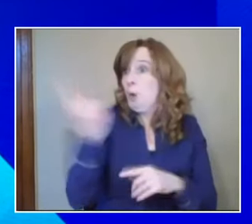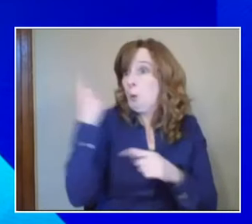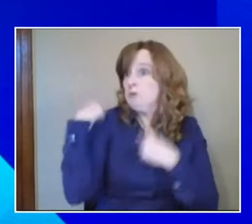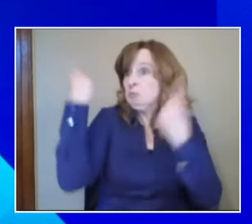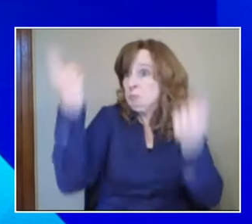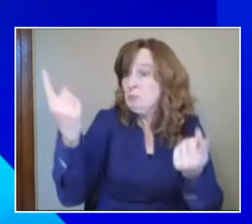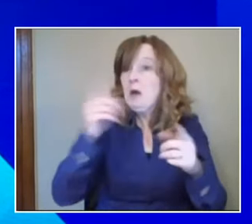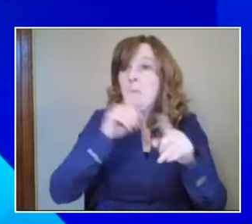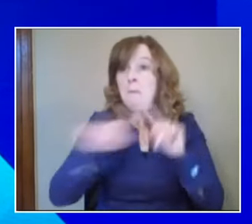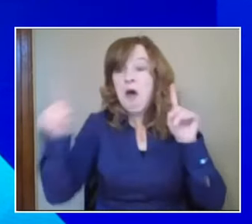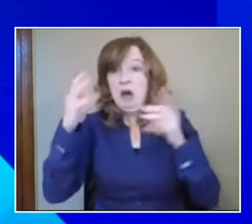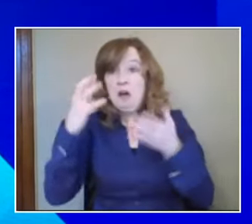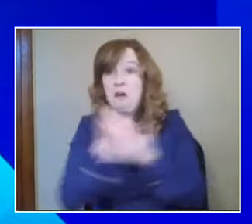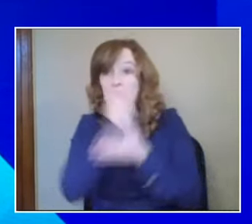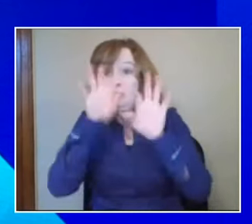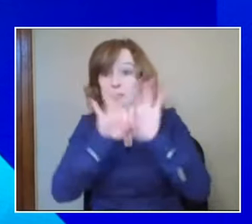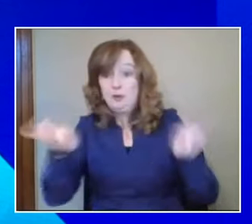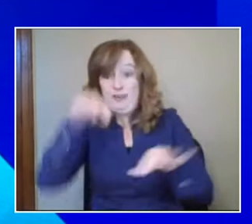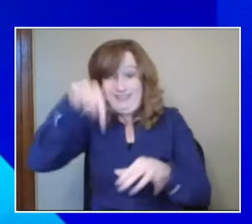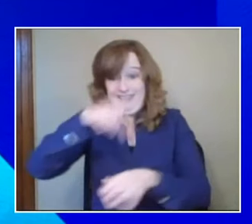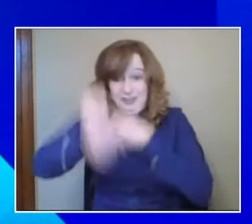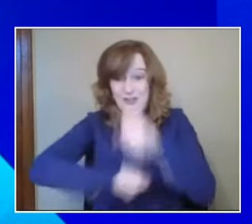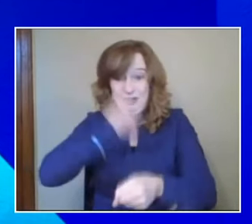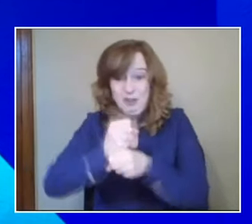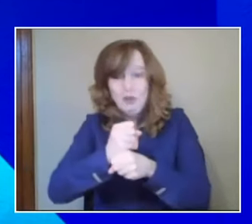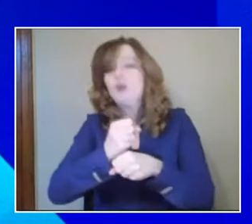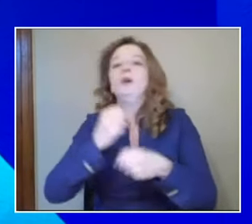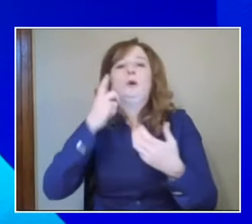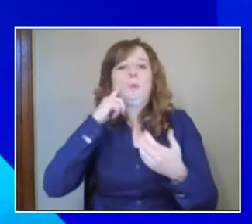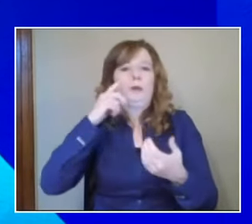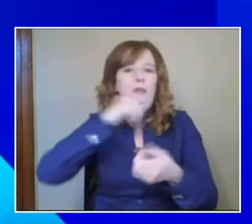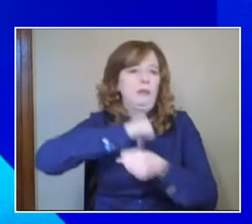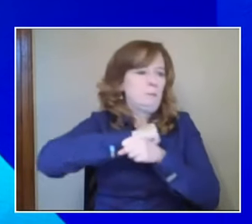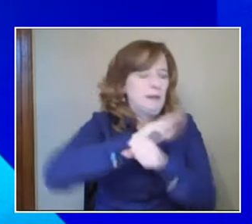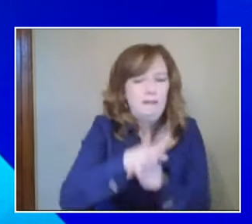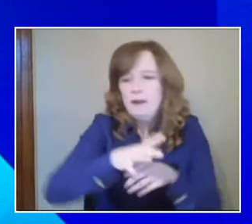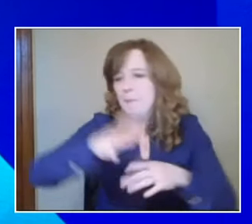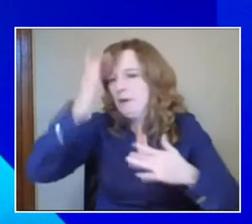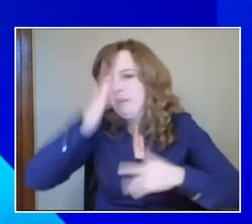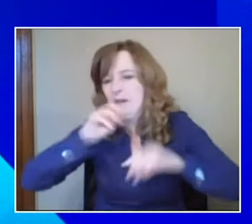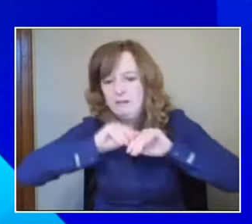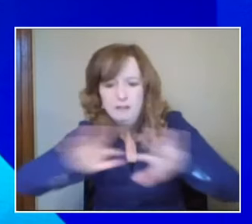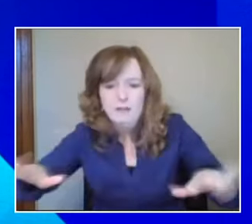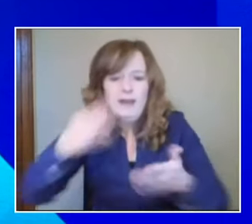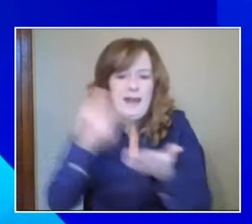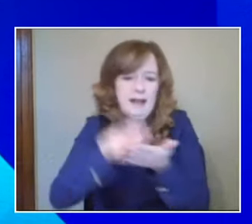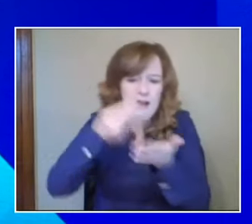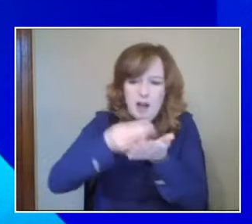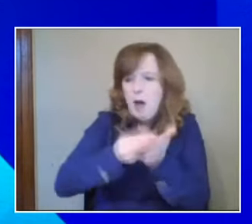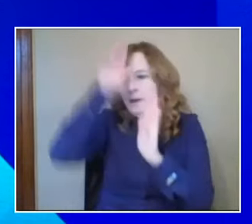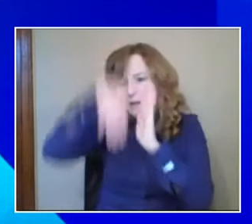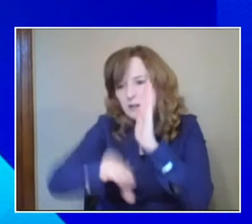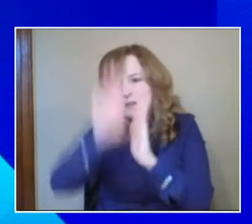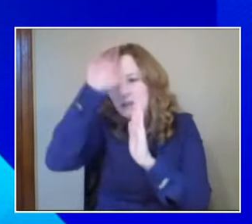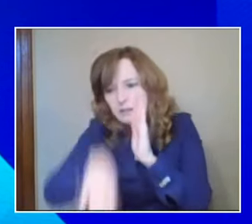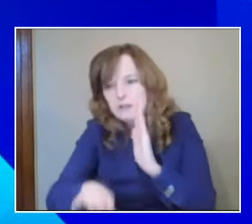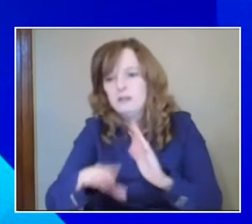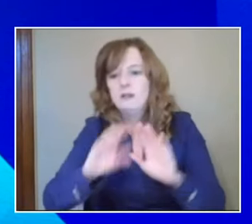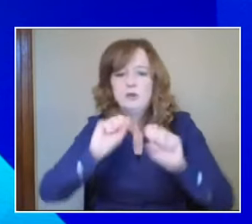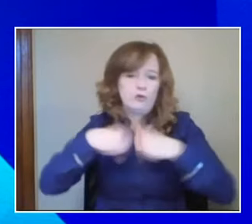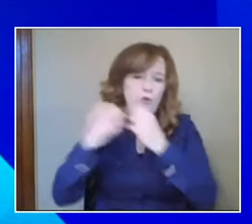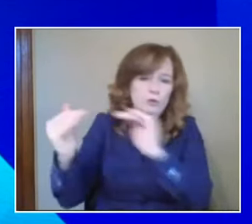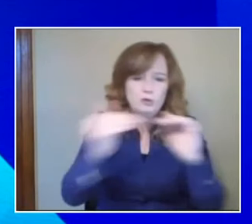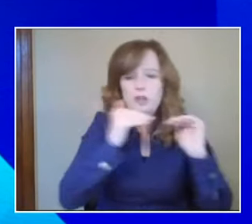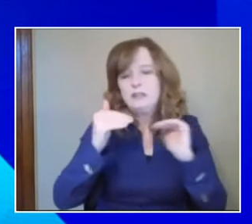year marked by social unrest, economic and job market challenges, and a contentious political season is nothing short